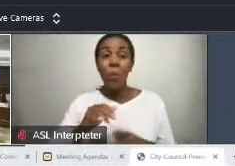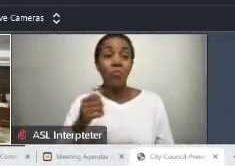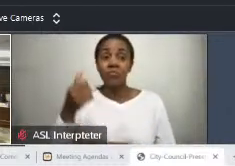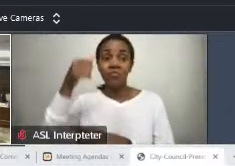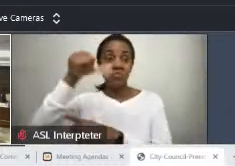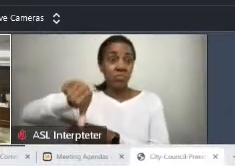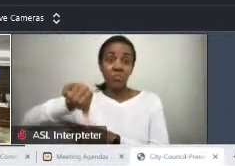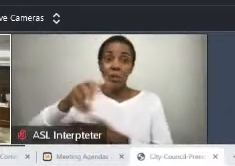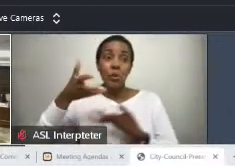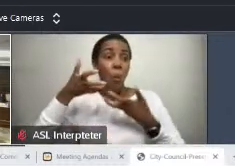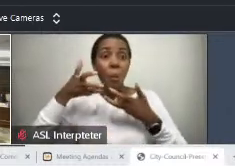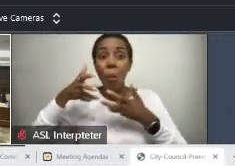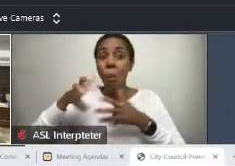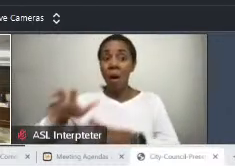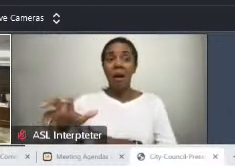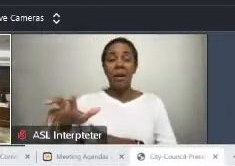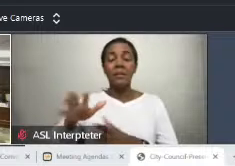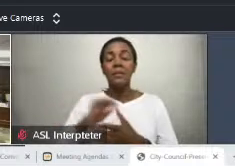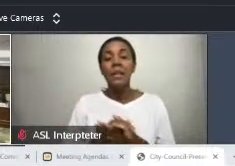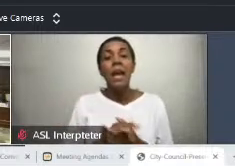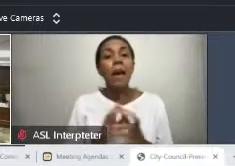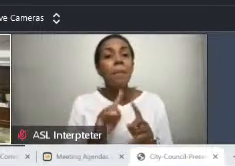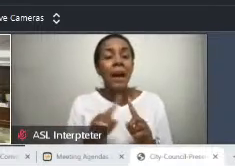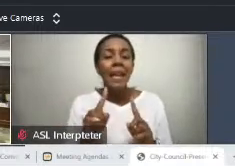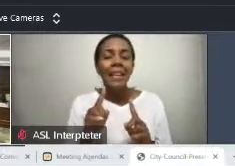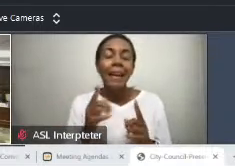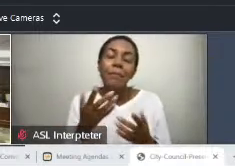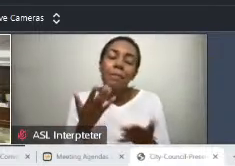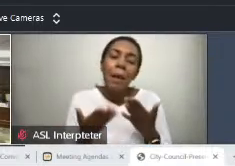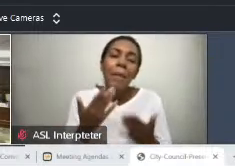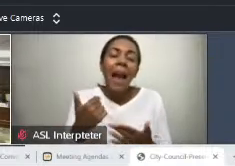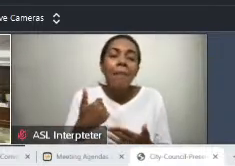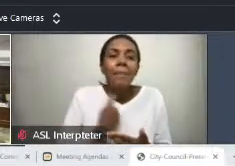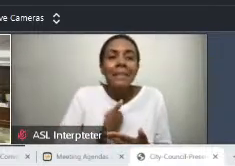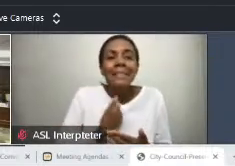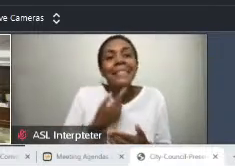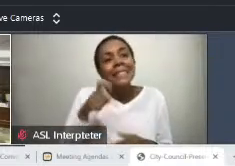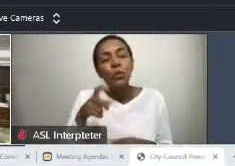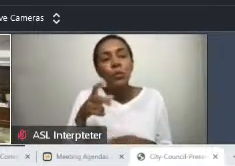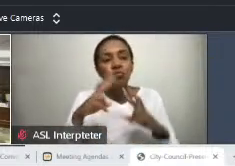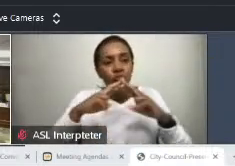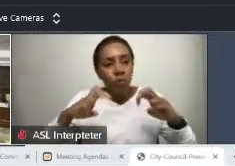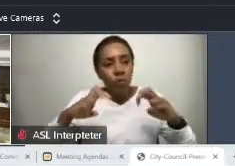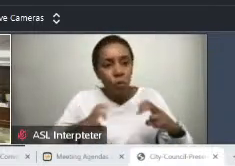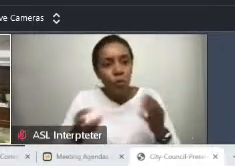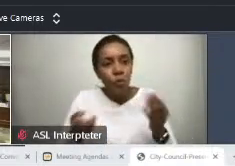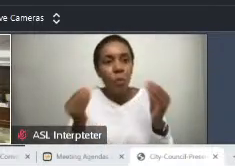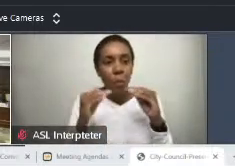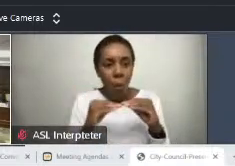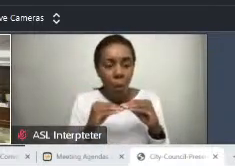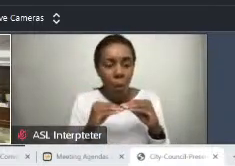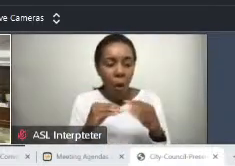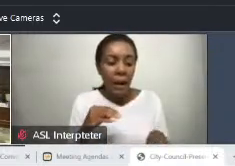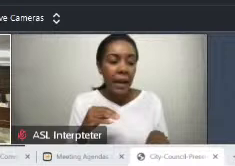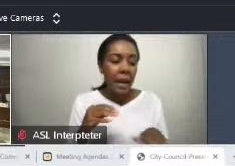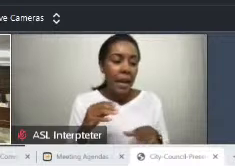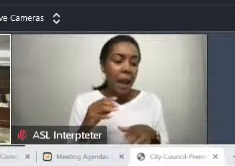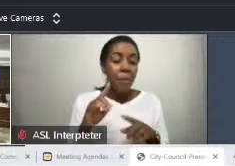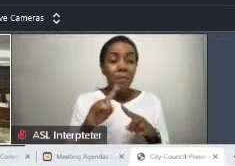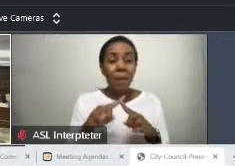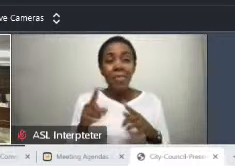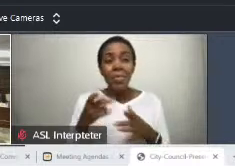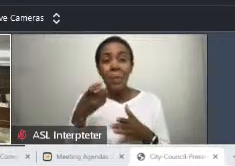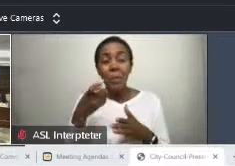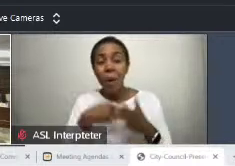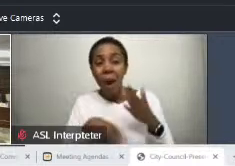just don't know, you know, maybe I need to do some more research. But, you know, other than the price and, you